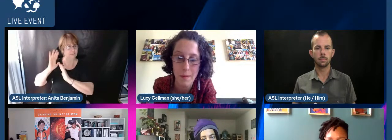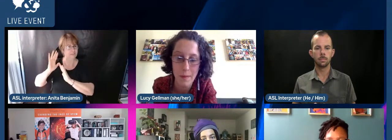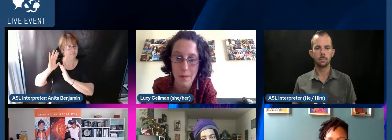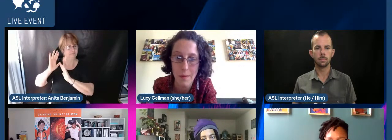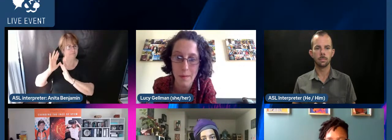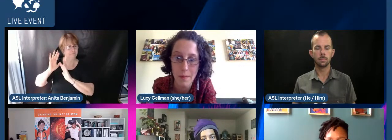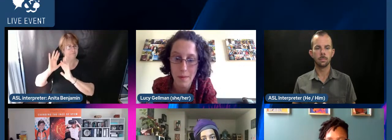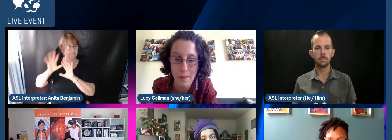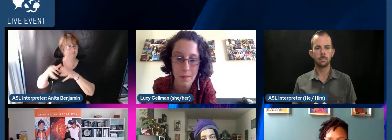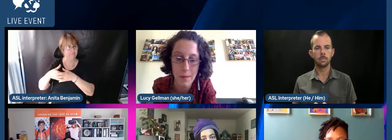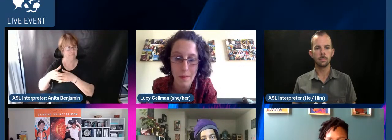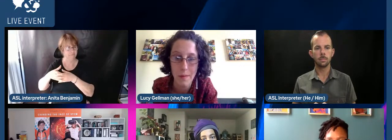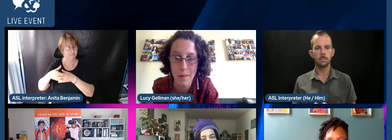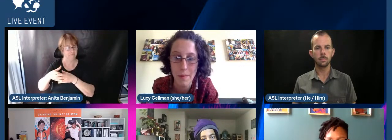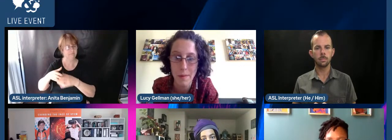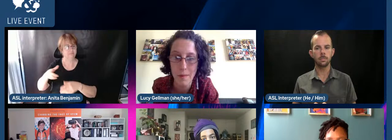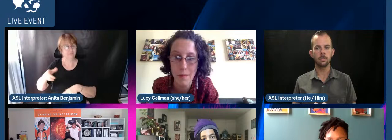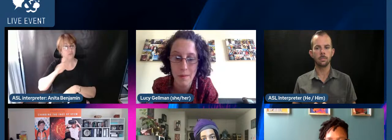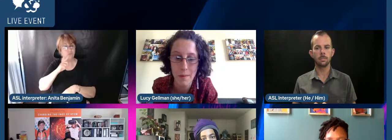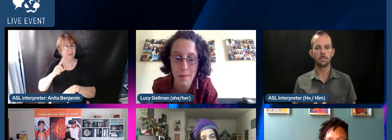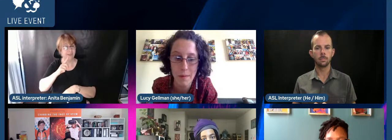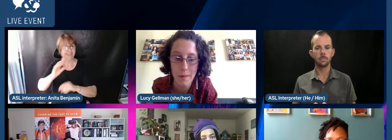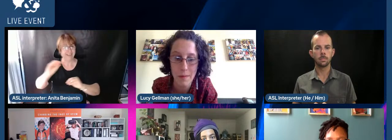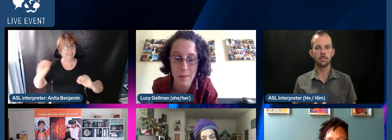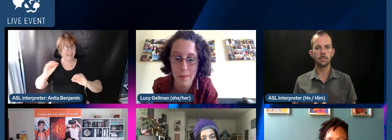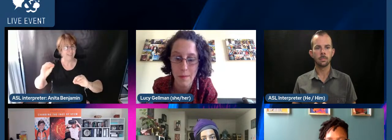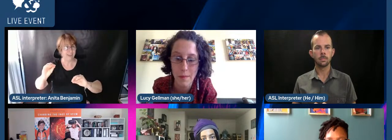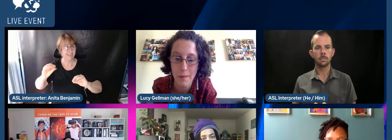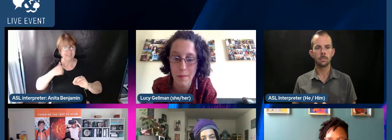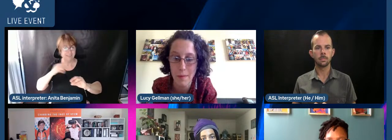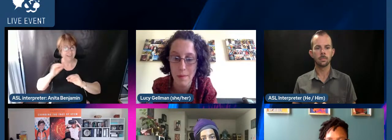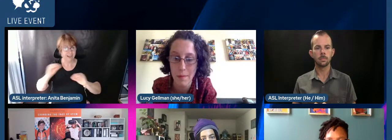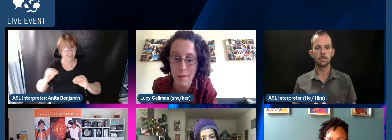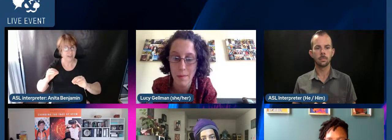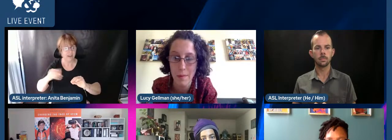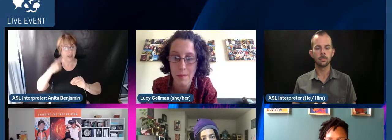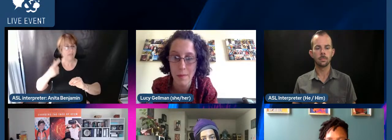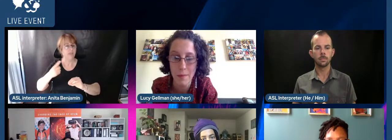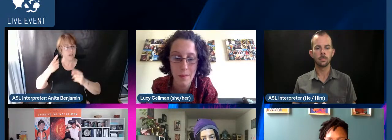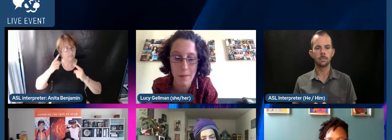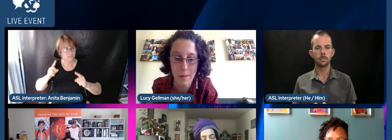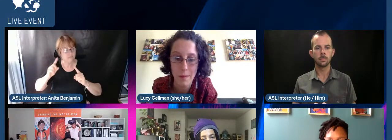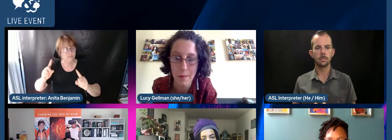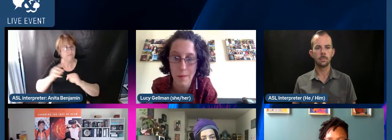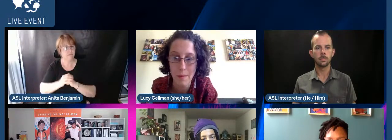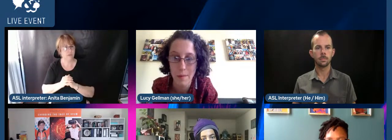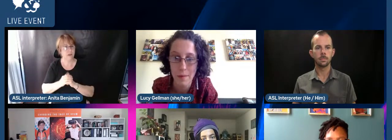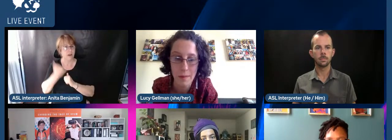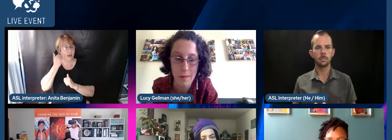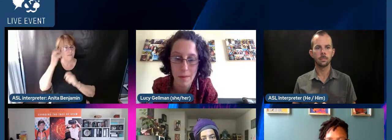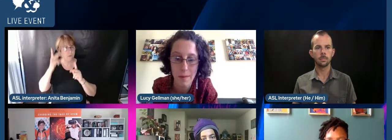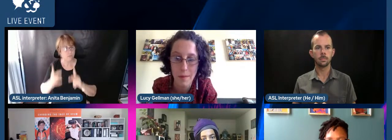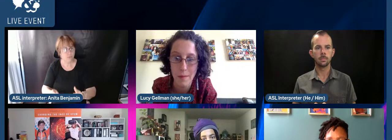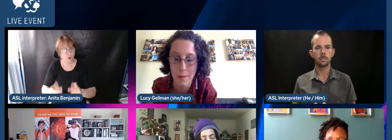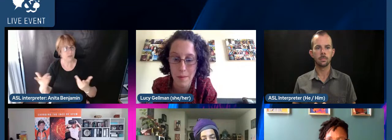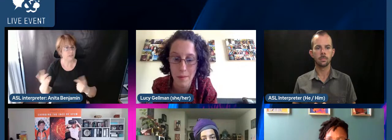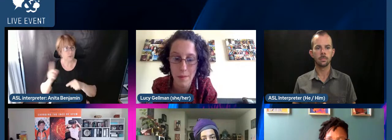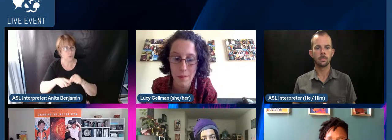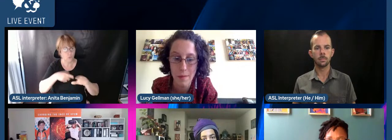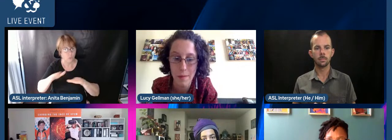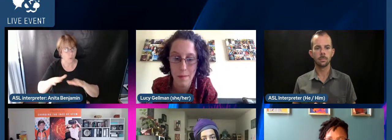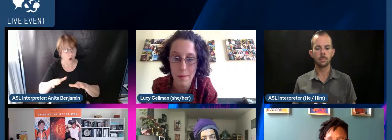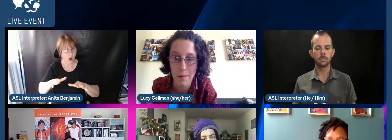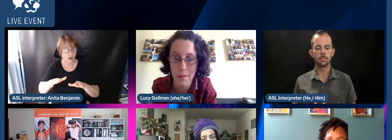made something out of nothing. And if there was somebody there that couldn't walk, they didn't leave